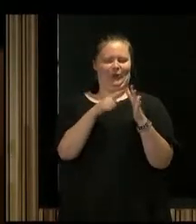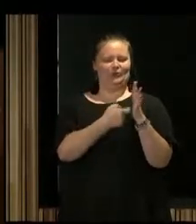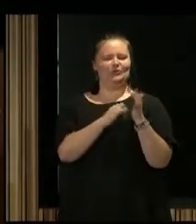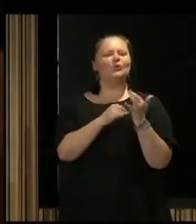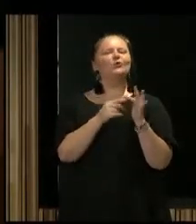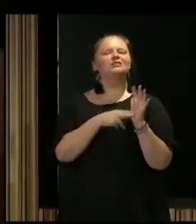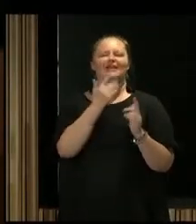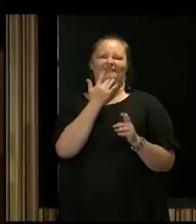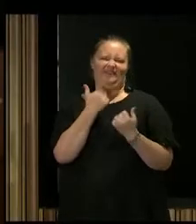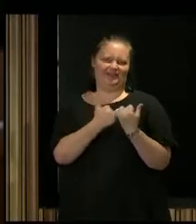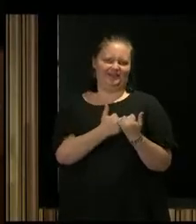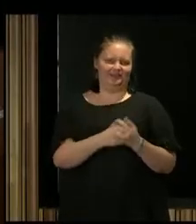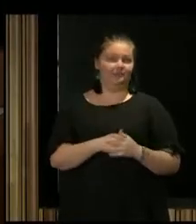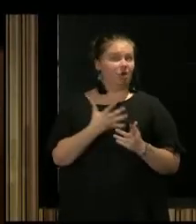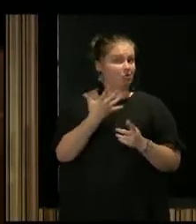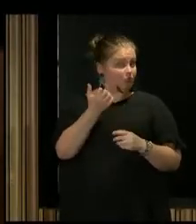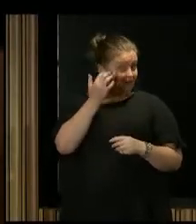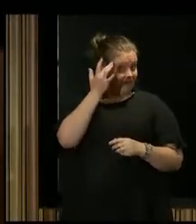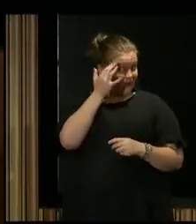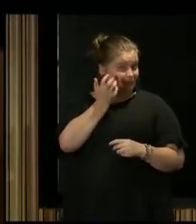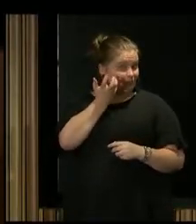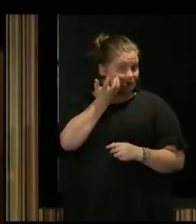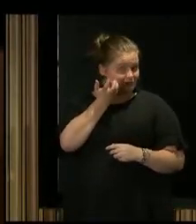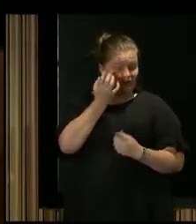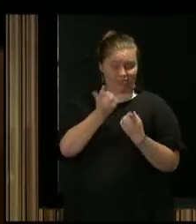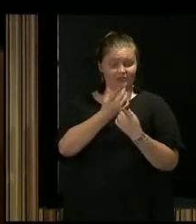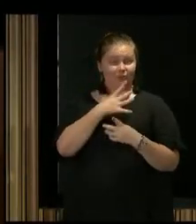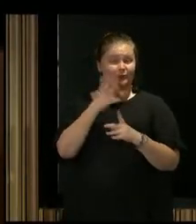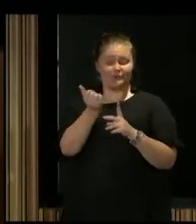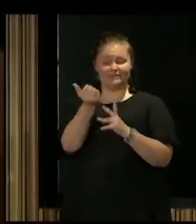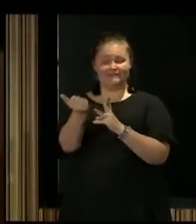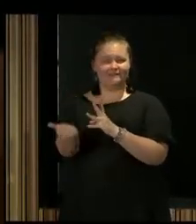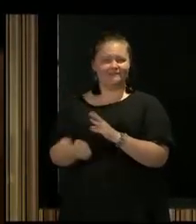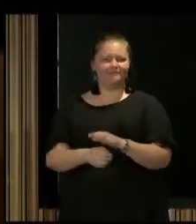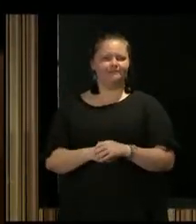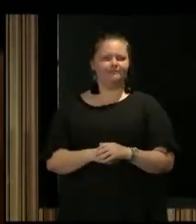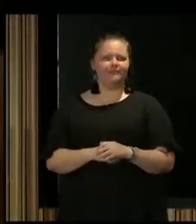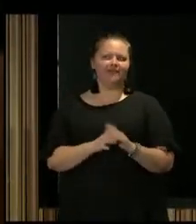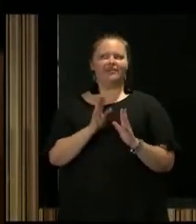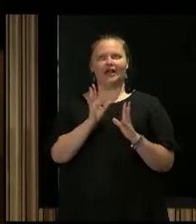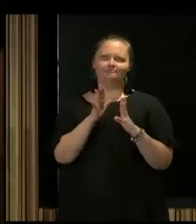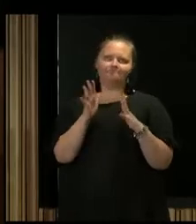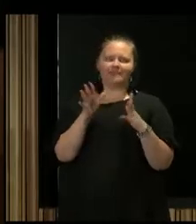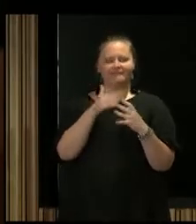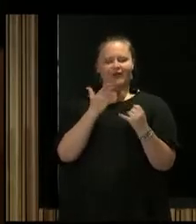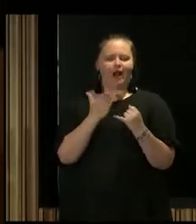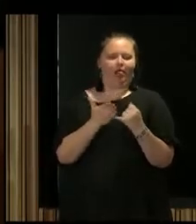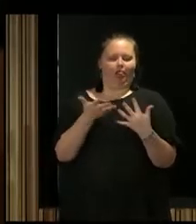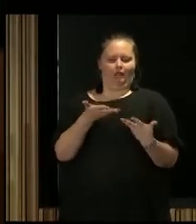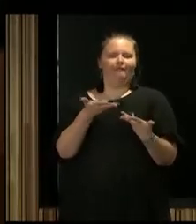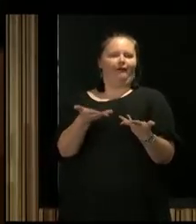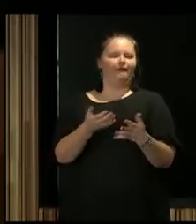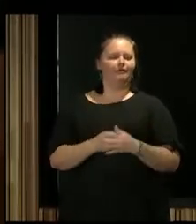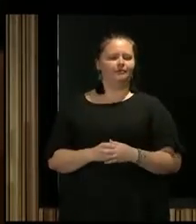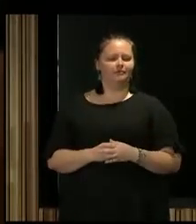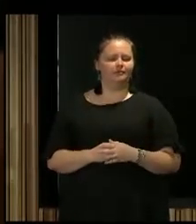So you've got thoughts for the future and things that you want to do. As a parting sort of offer to anyone that